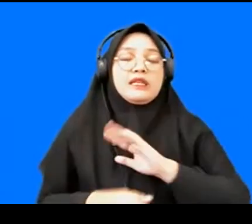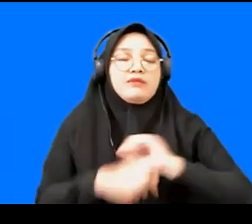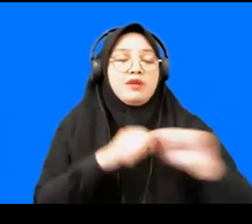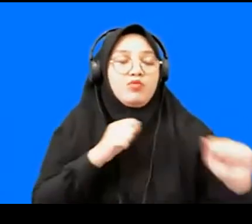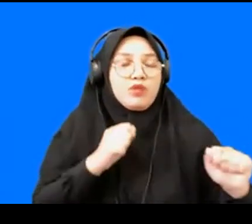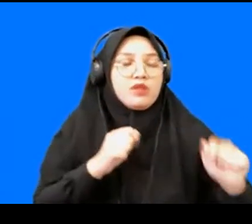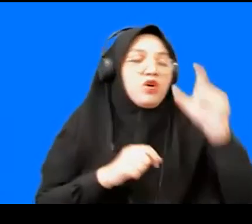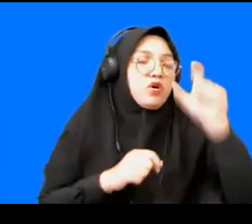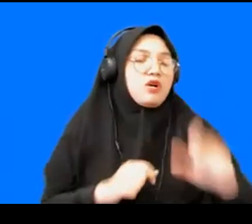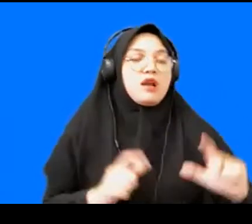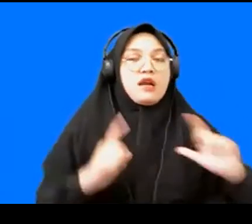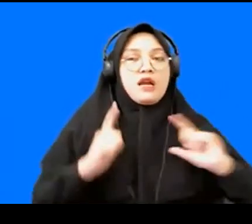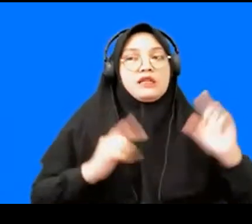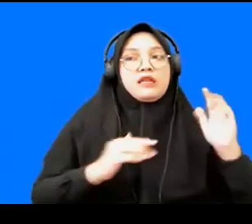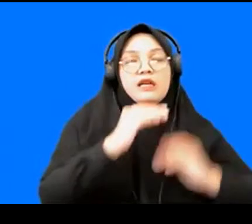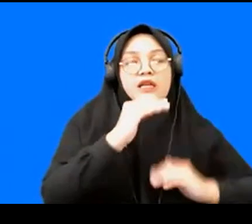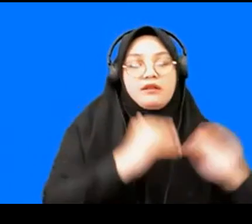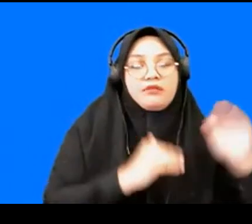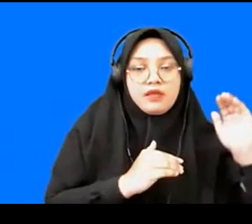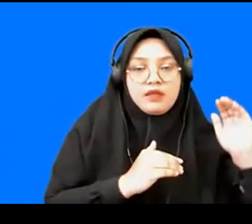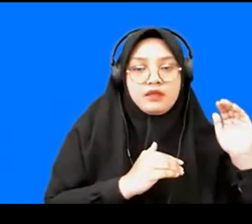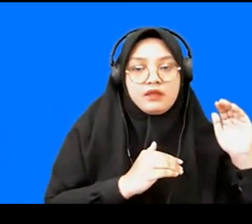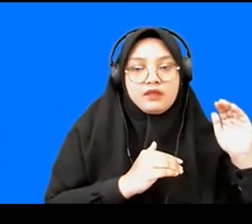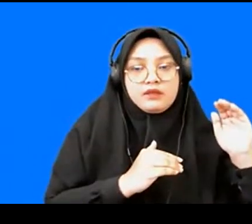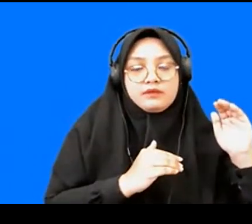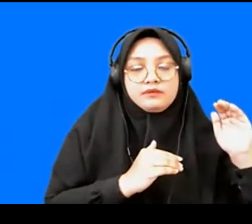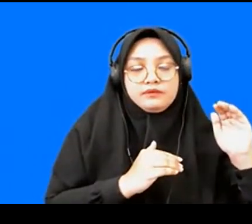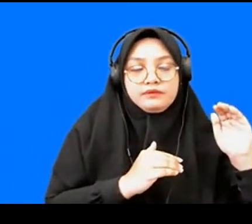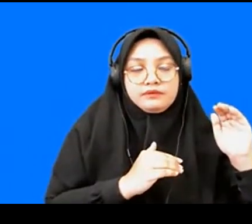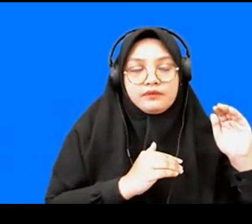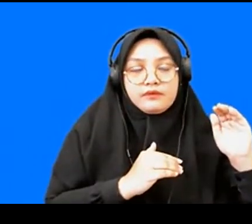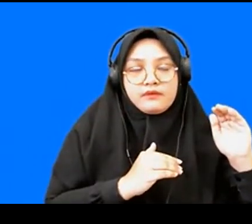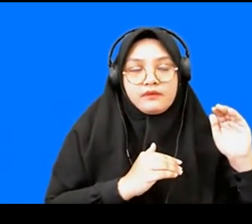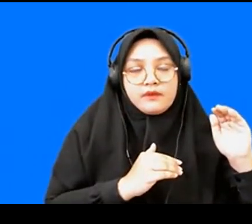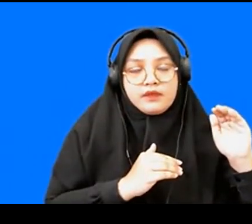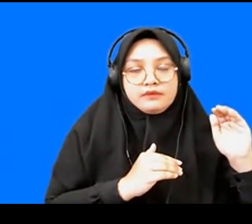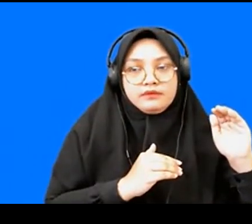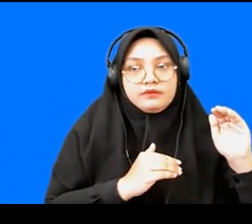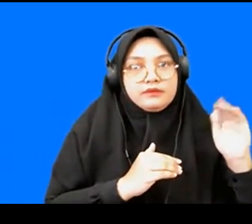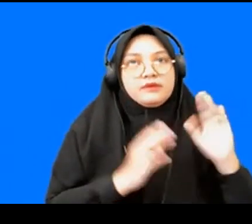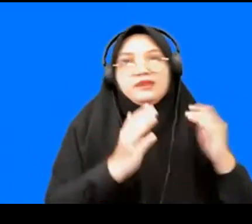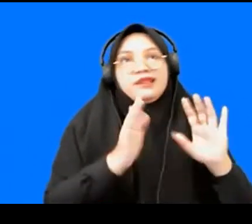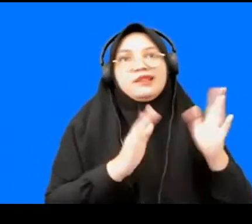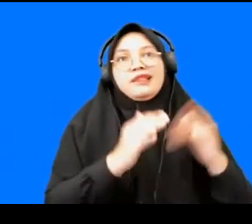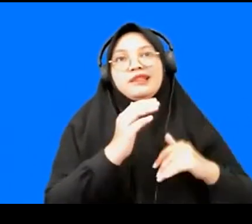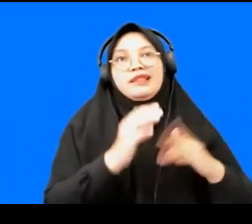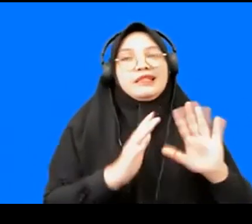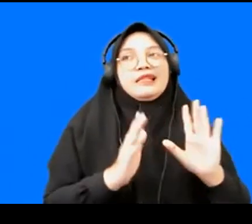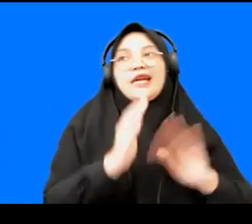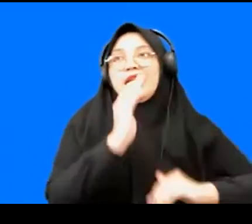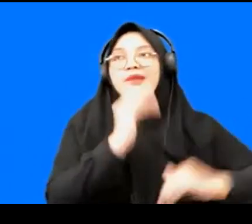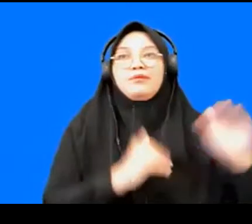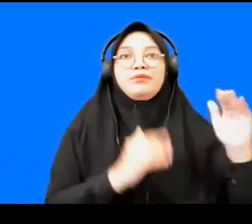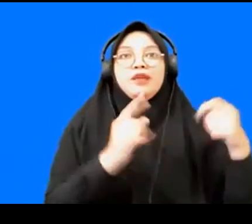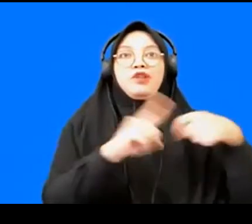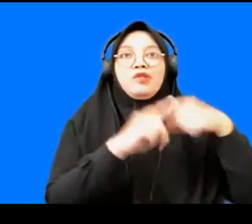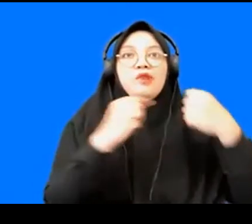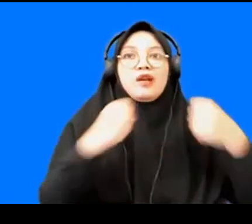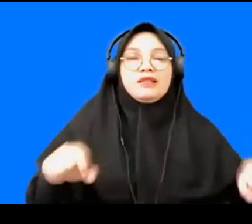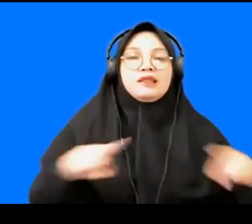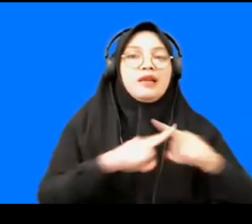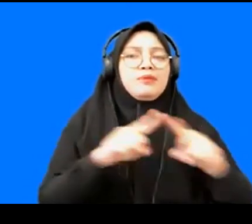become extremely, extremely wealthy. At most, you have disposable money or additional revenue in terms